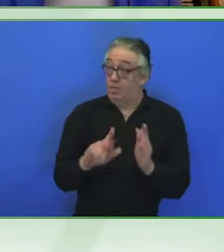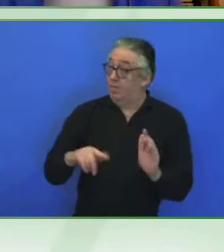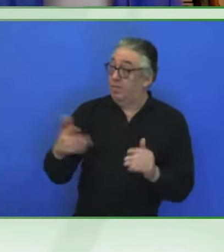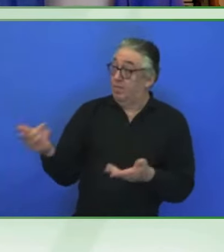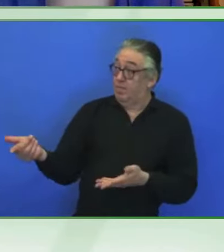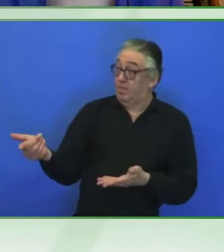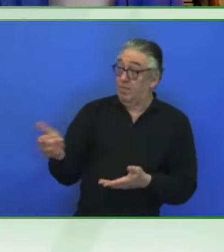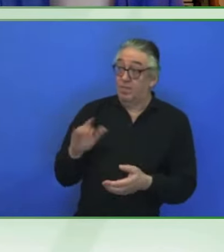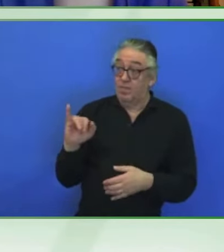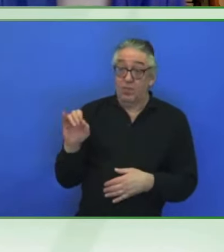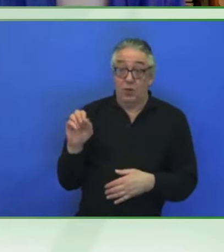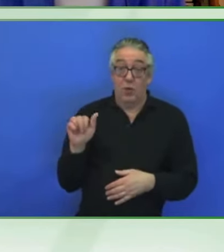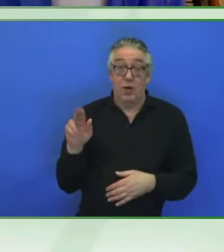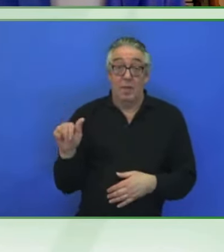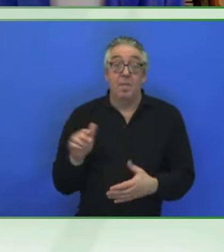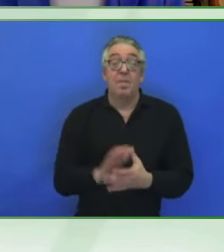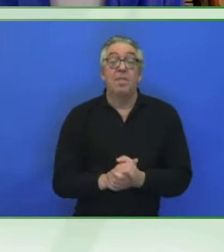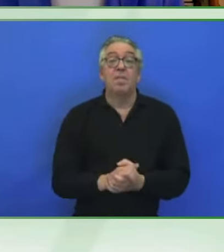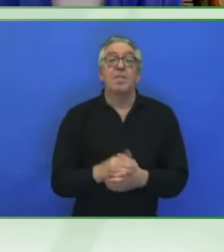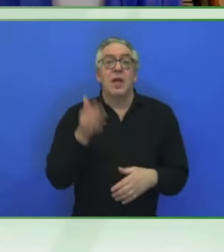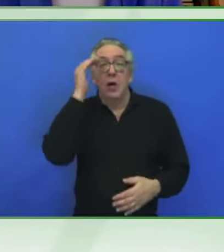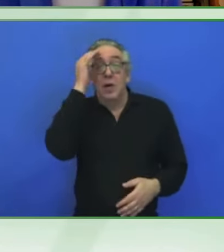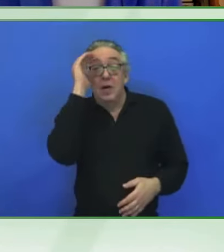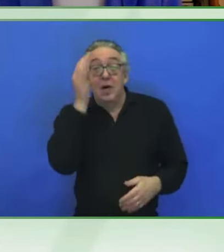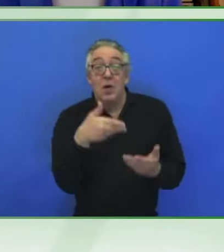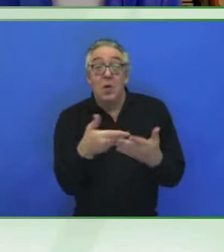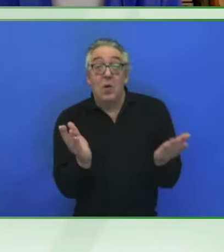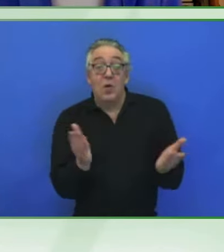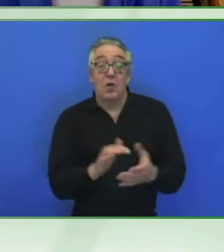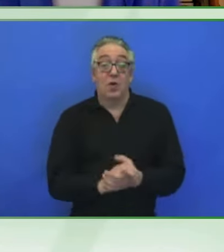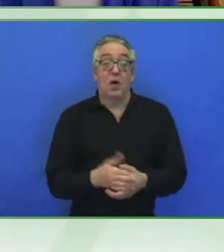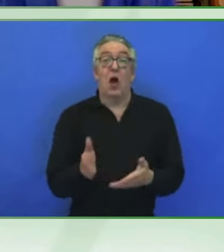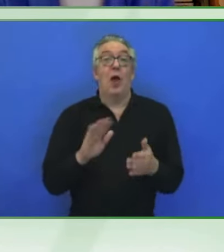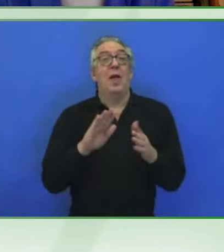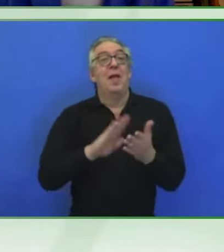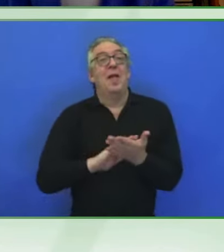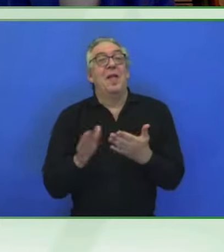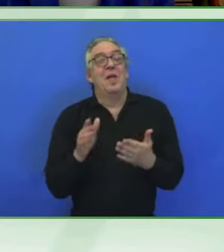Hi everybody, thank you for that nice welcome, Susan.